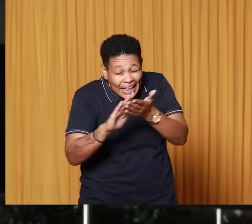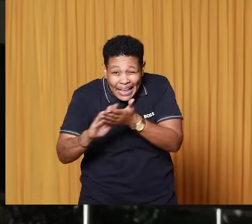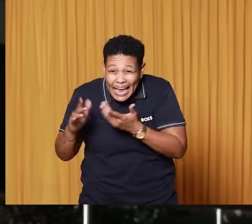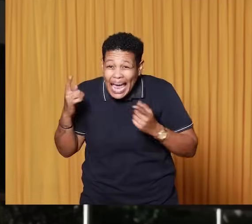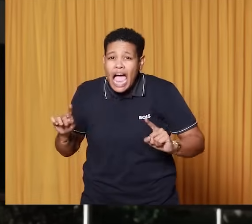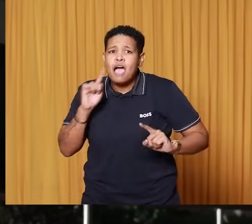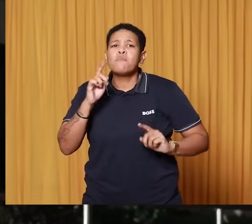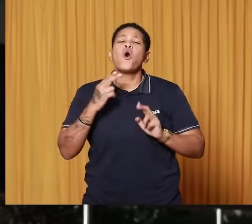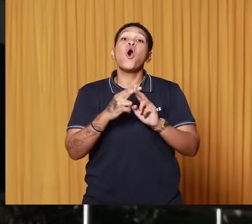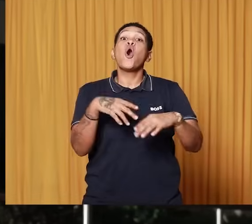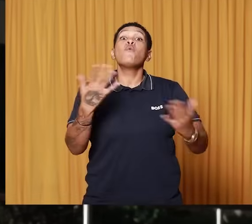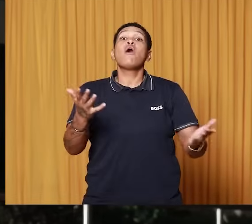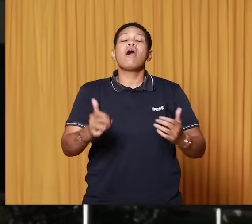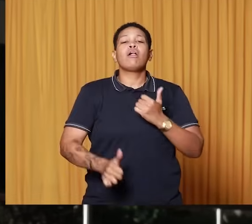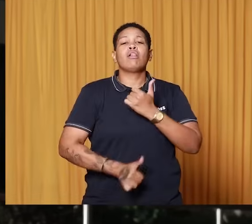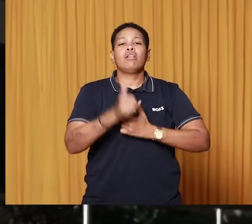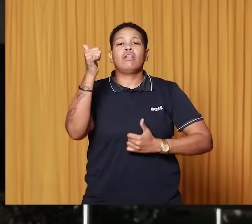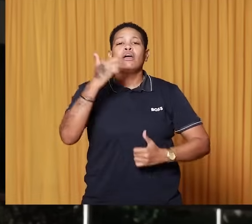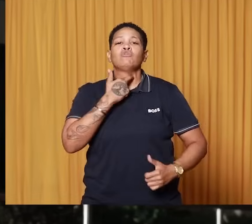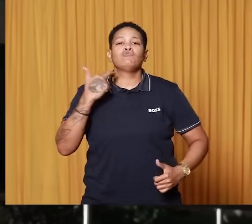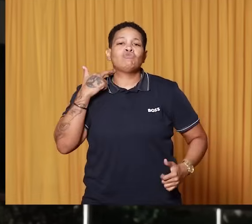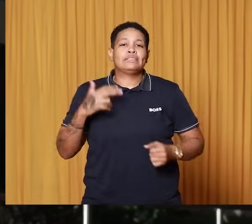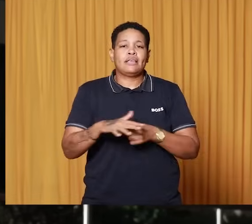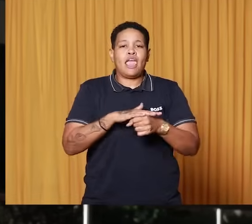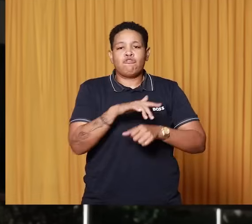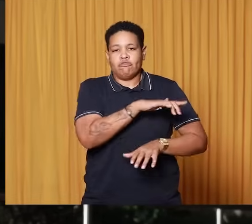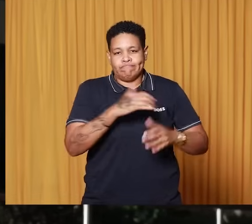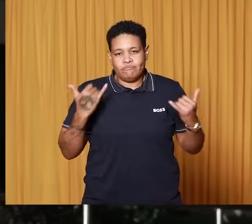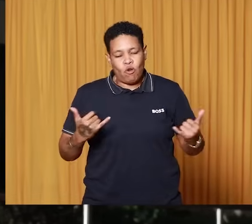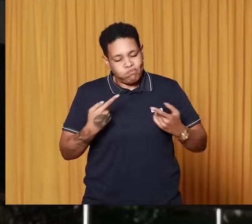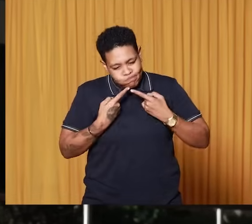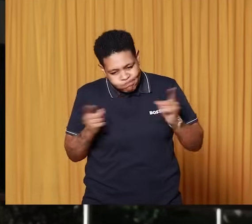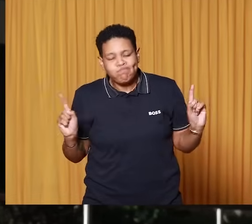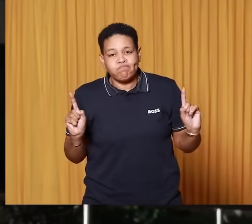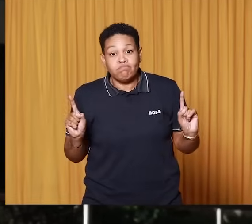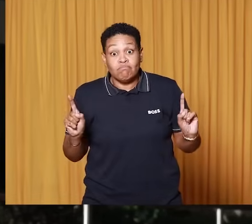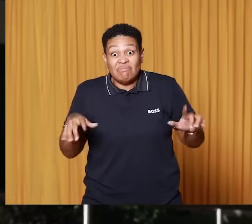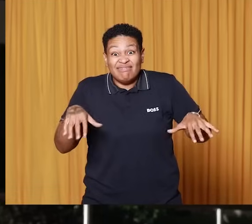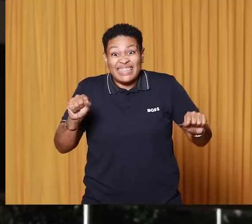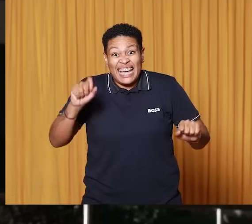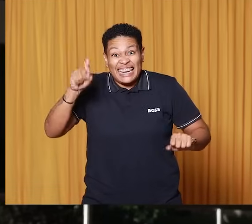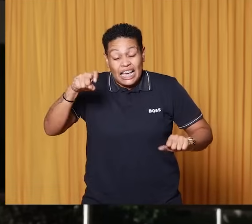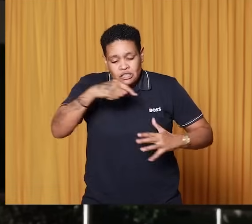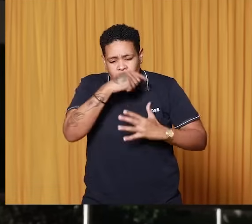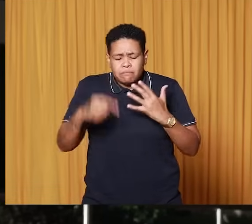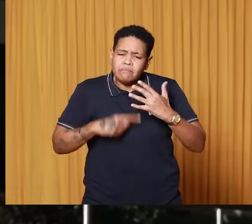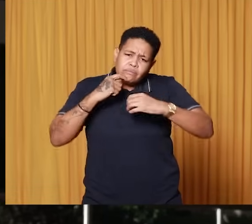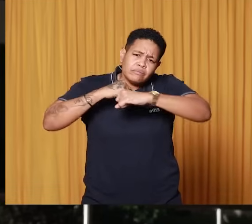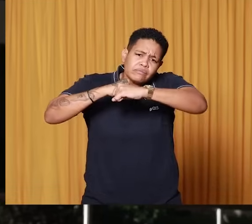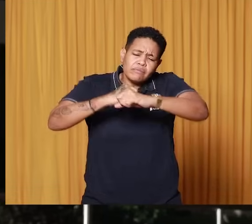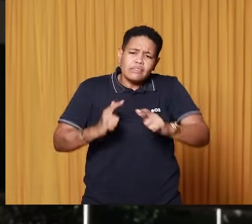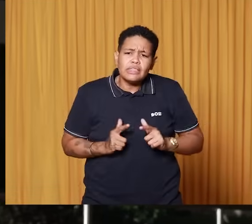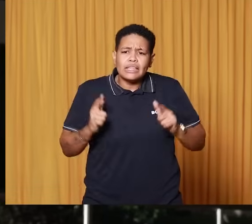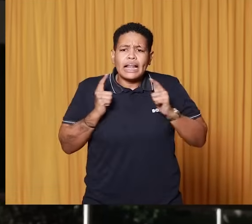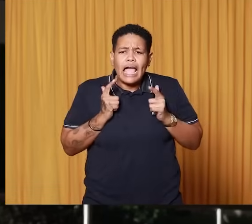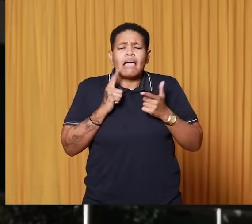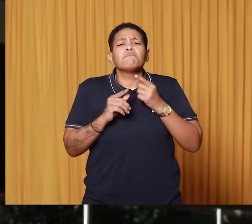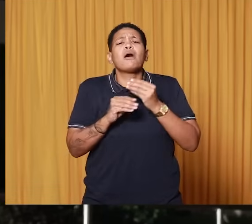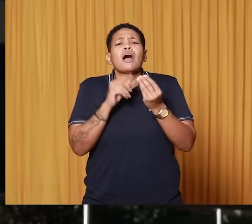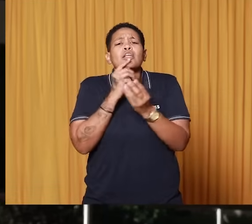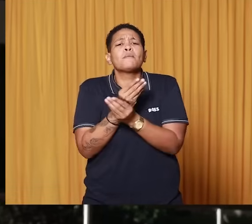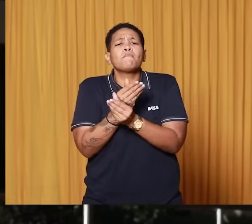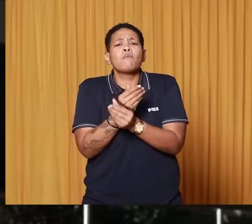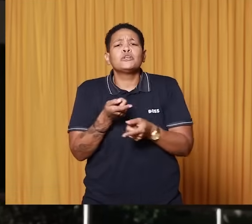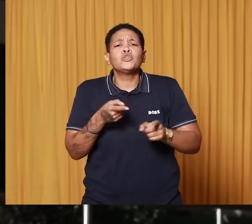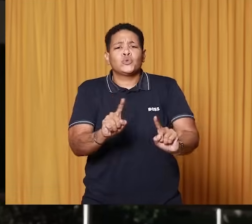Jamaica a threatened area. This provides us with the legal framework to take all necessary measures to safeguard lives and